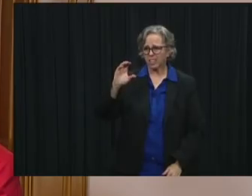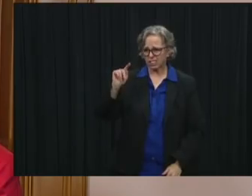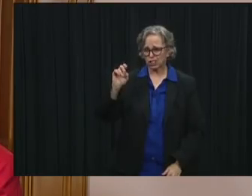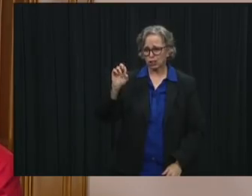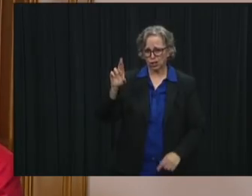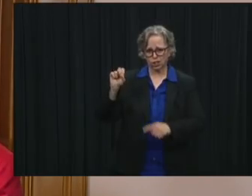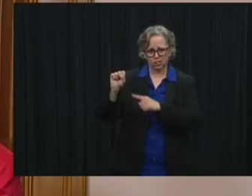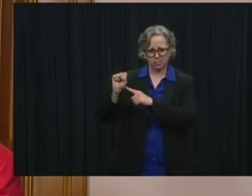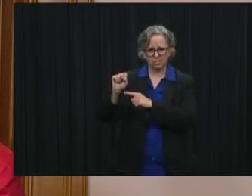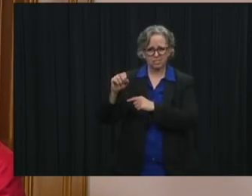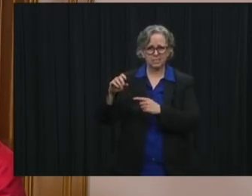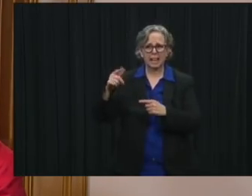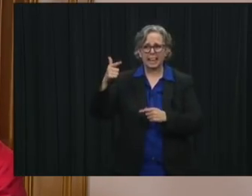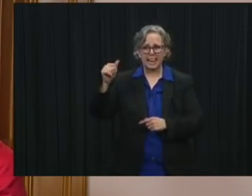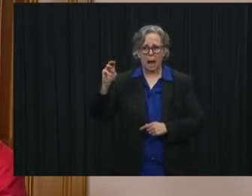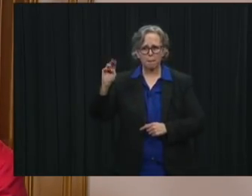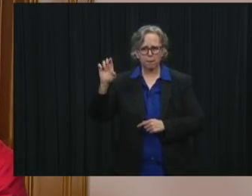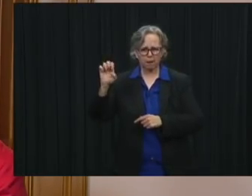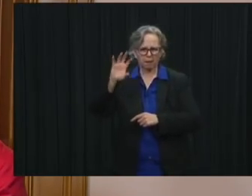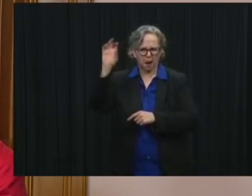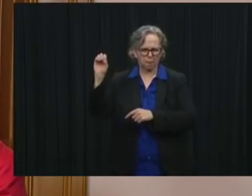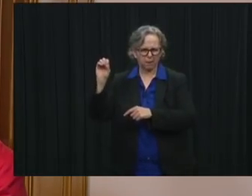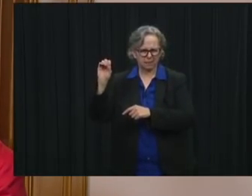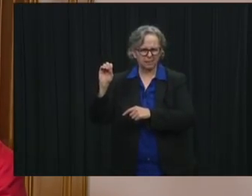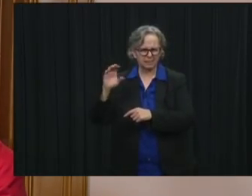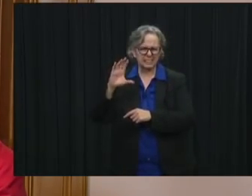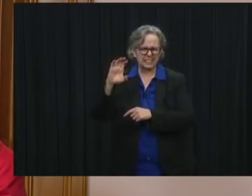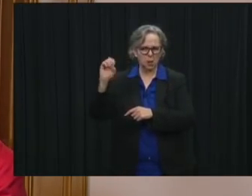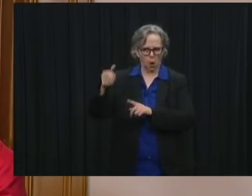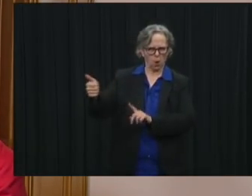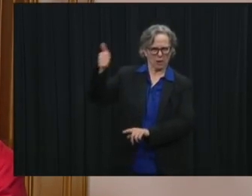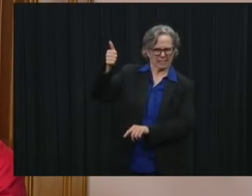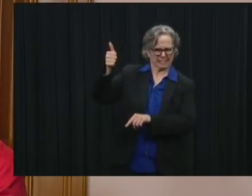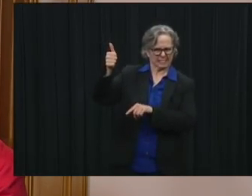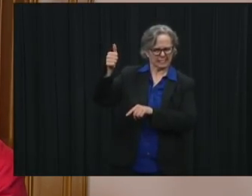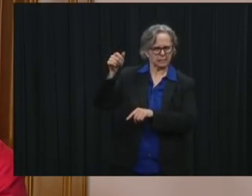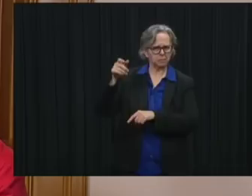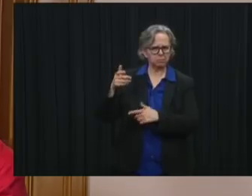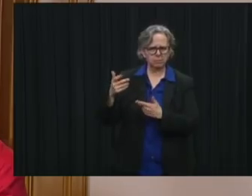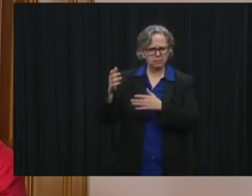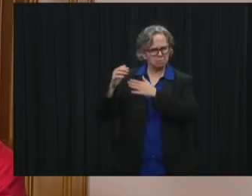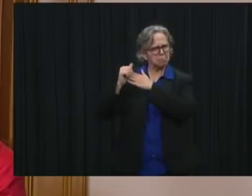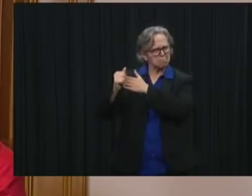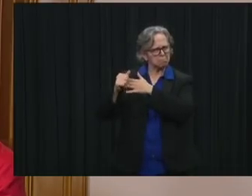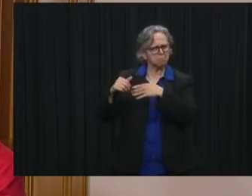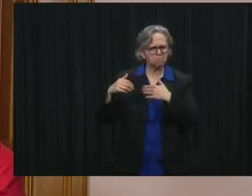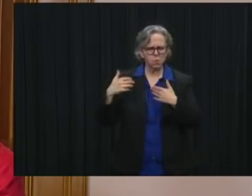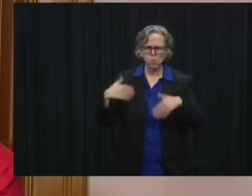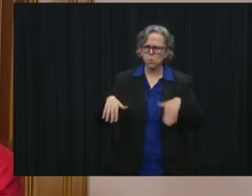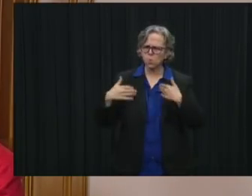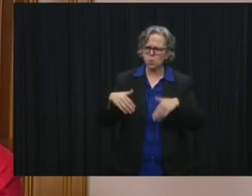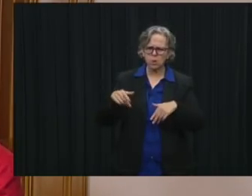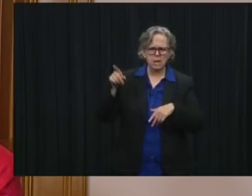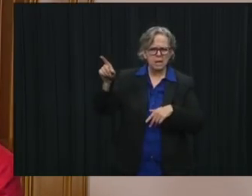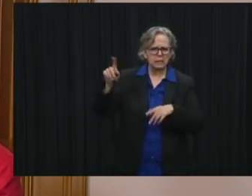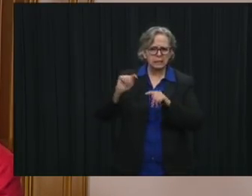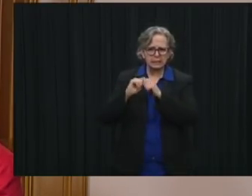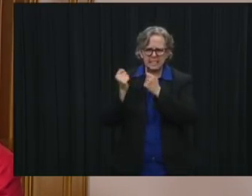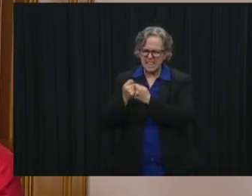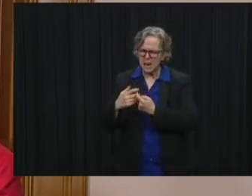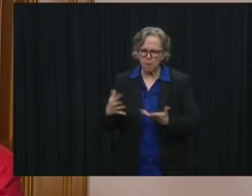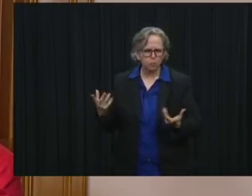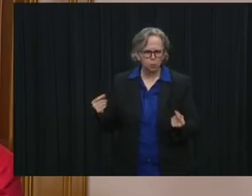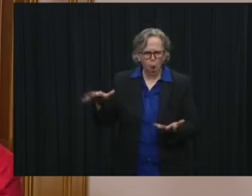is an example of a leader in a company that really stepped up. He rallied his team to help get